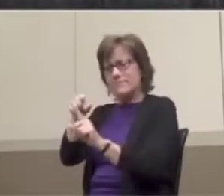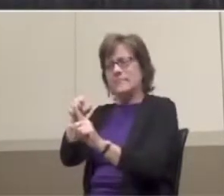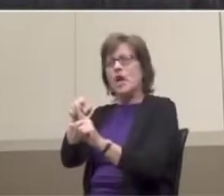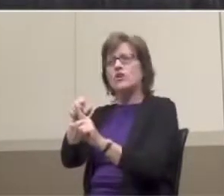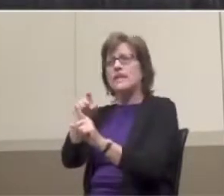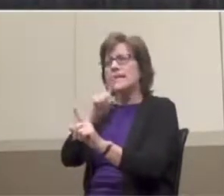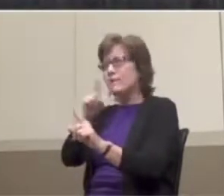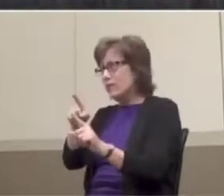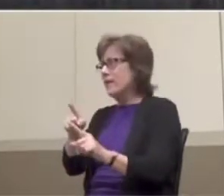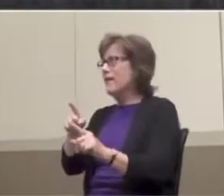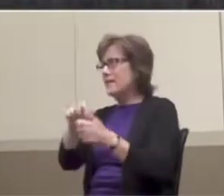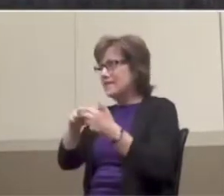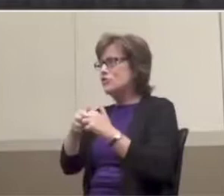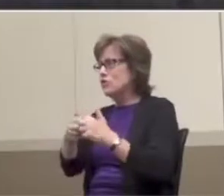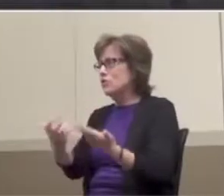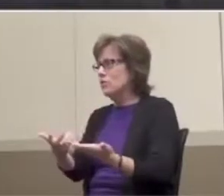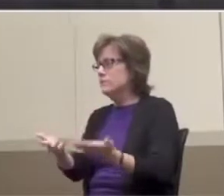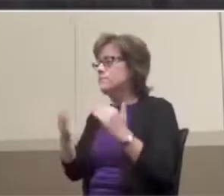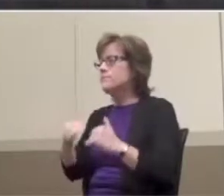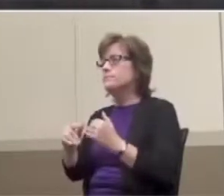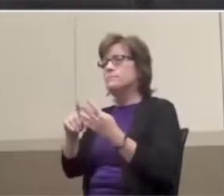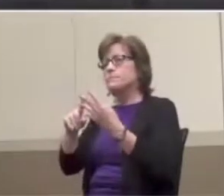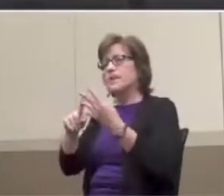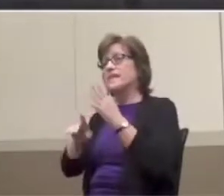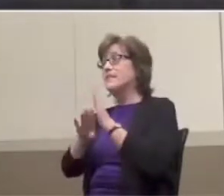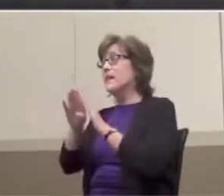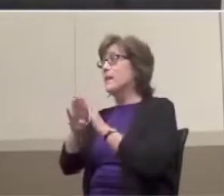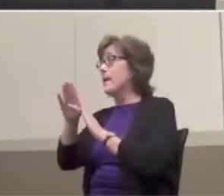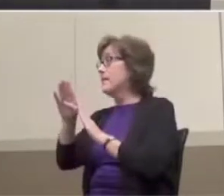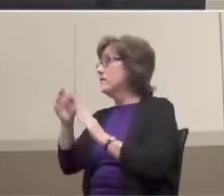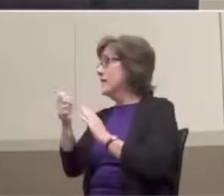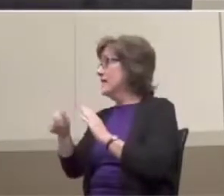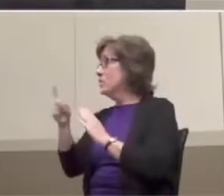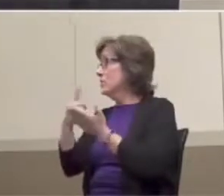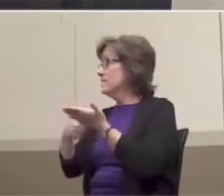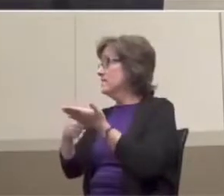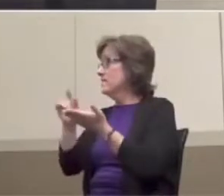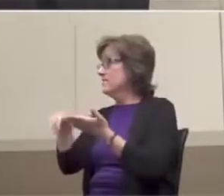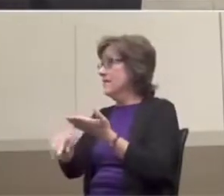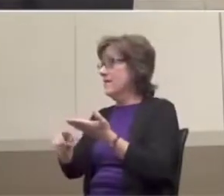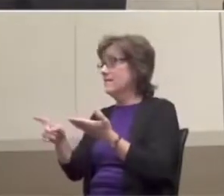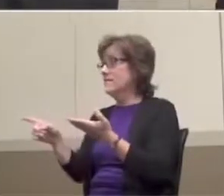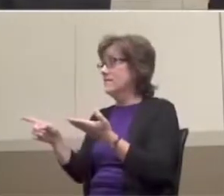Okay, developmental? Anybody jump on developmental?